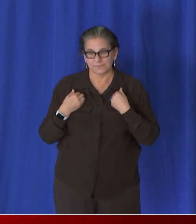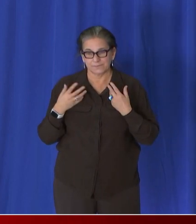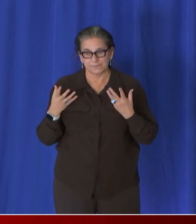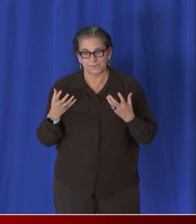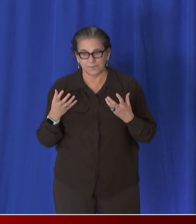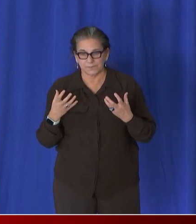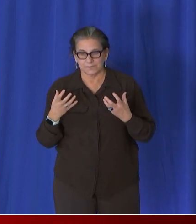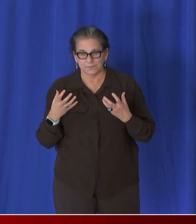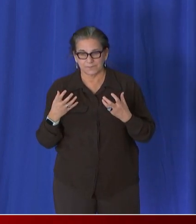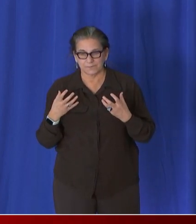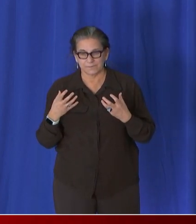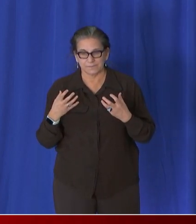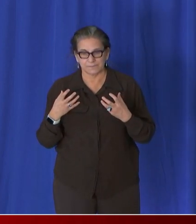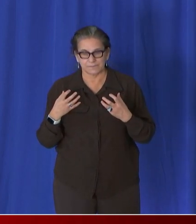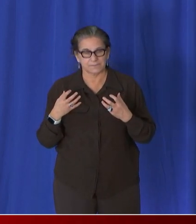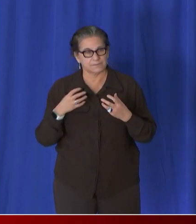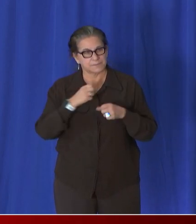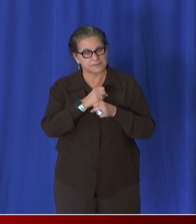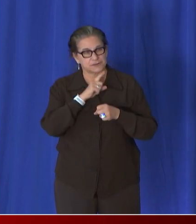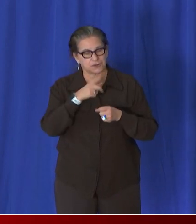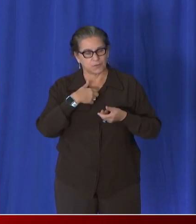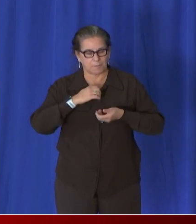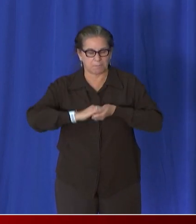federal partners, that we're using